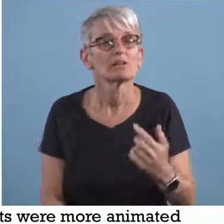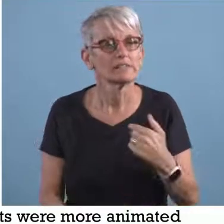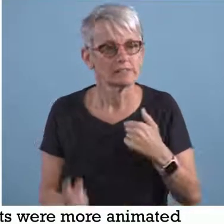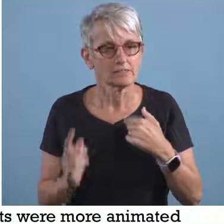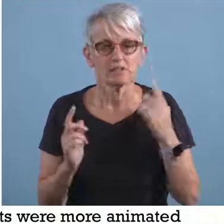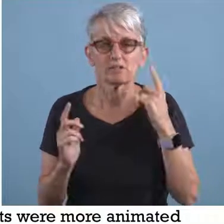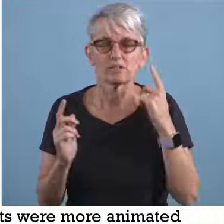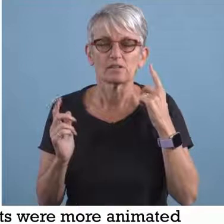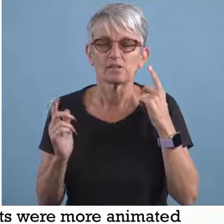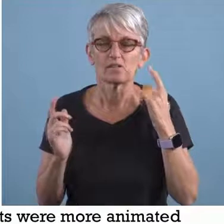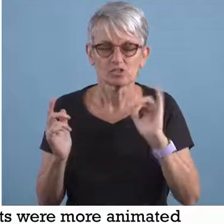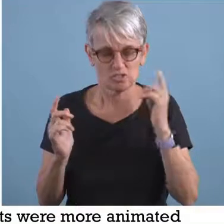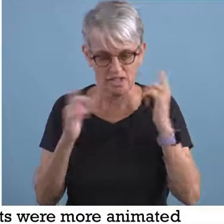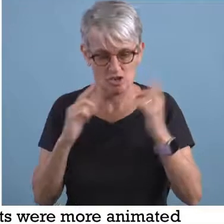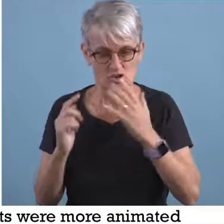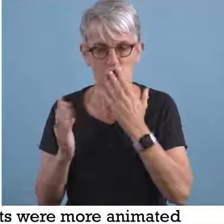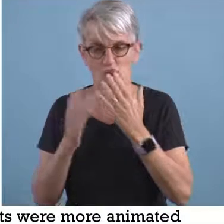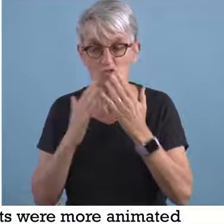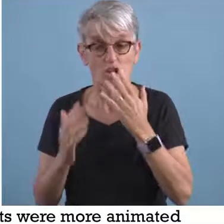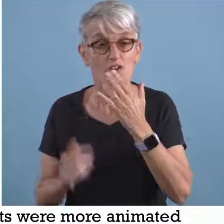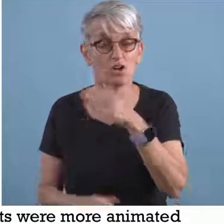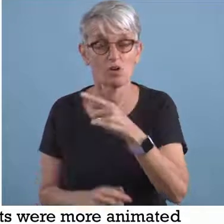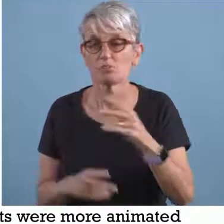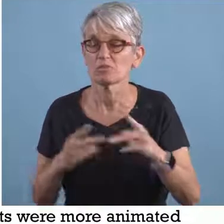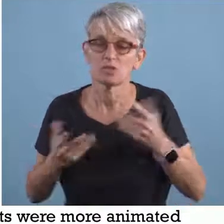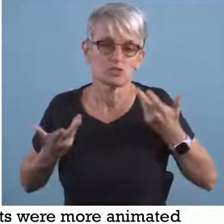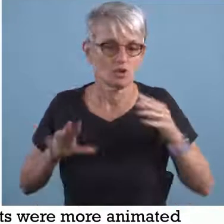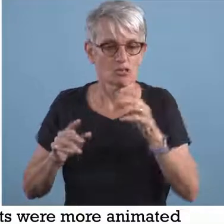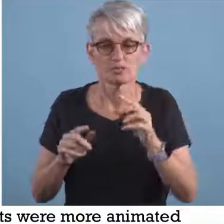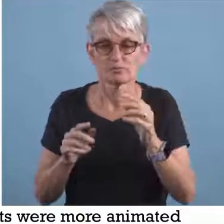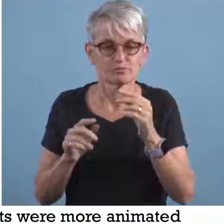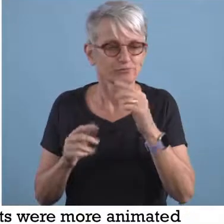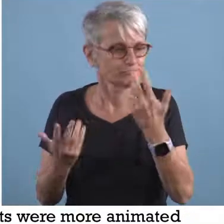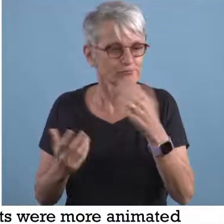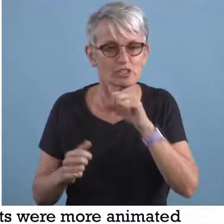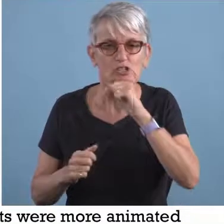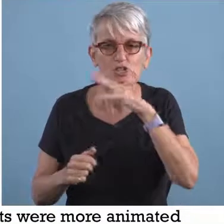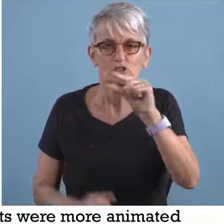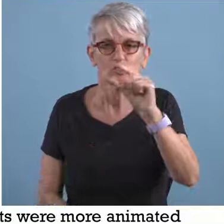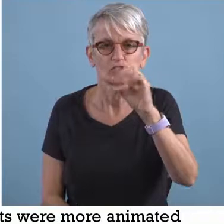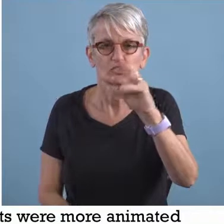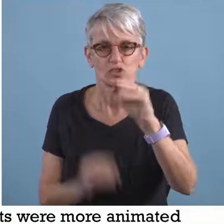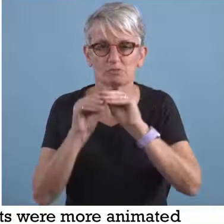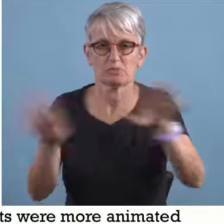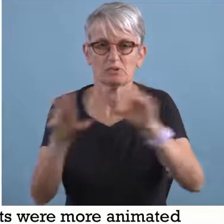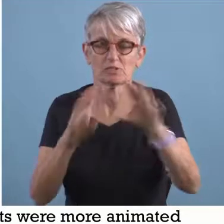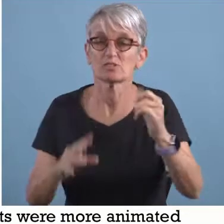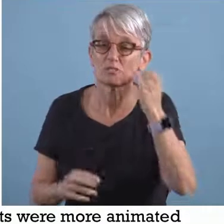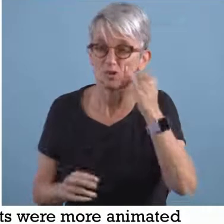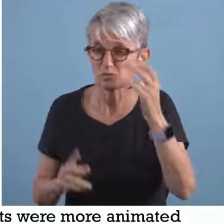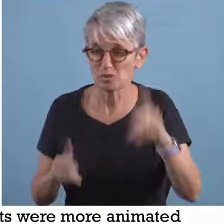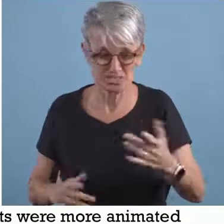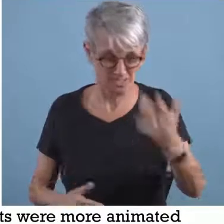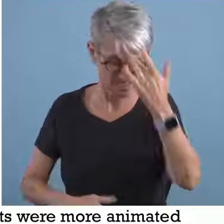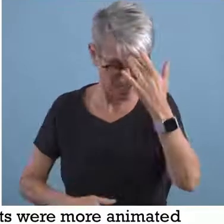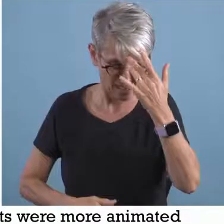spreading germs these days, and kids and providers alike. And sometimes someone doesn't feel so bad that they can't